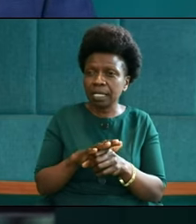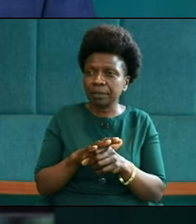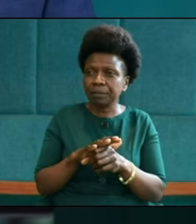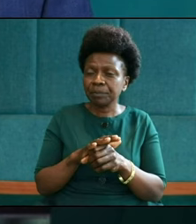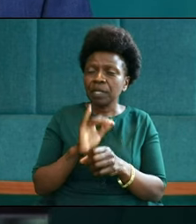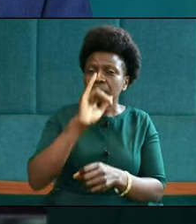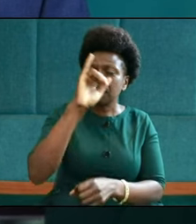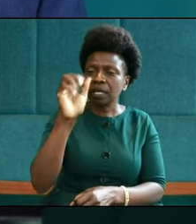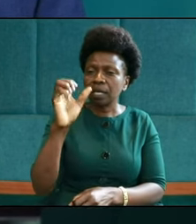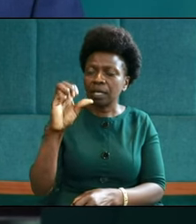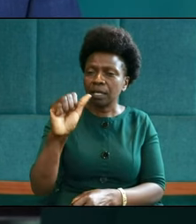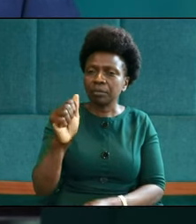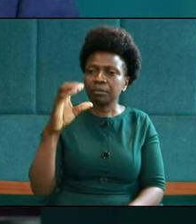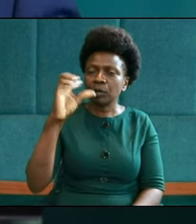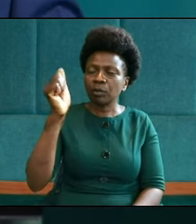Jacob,